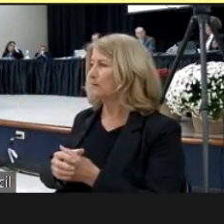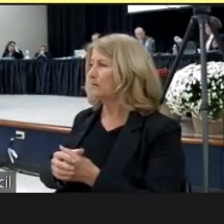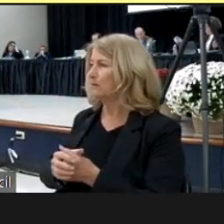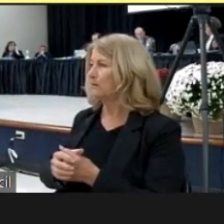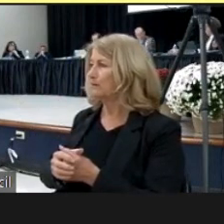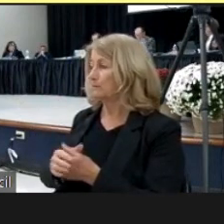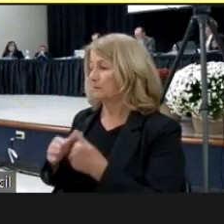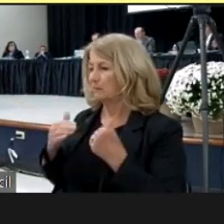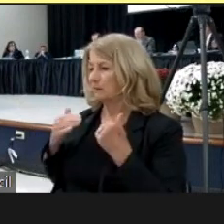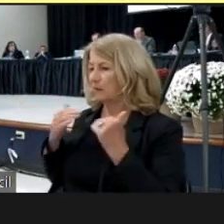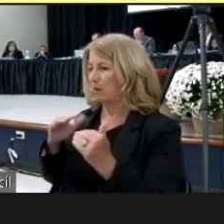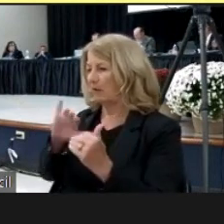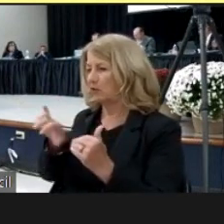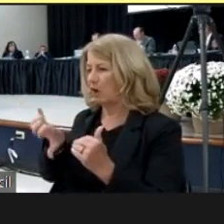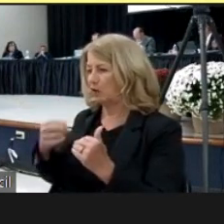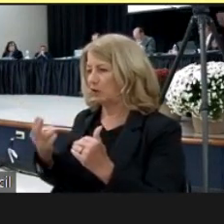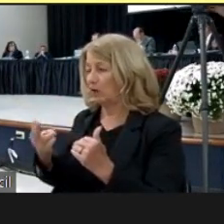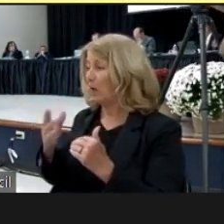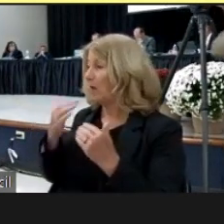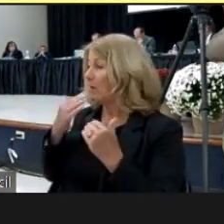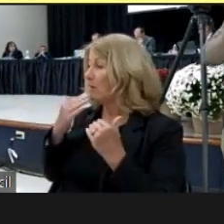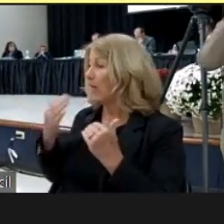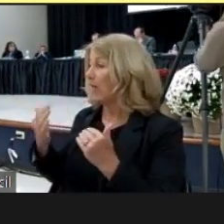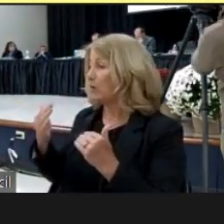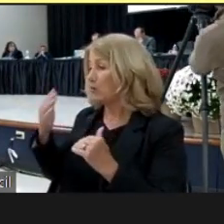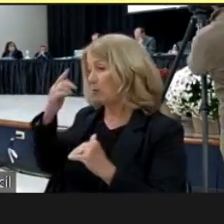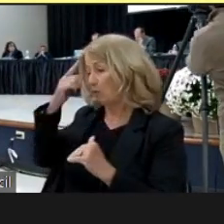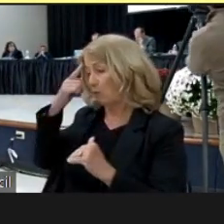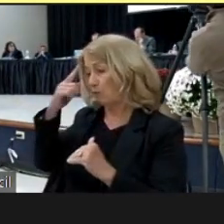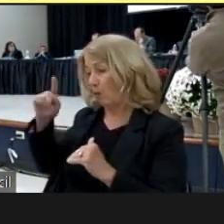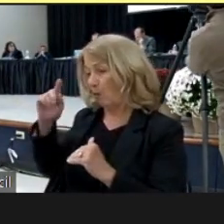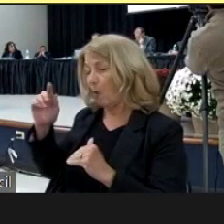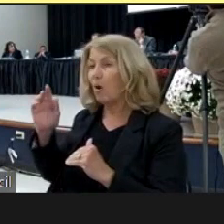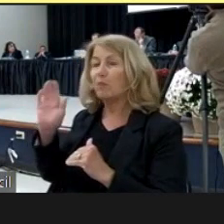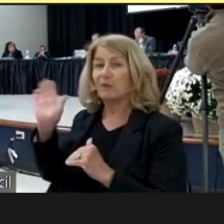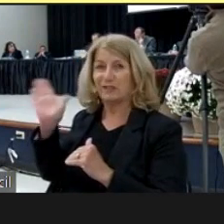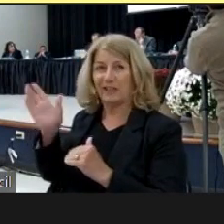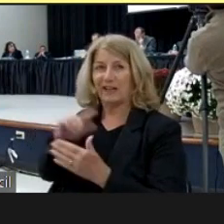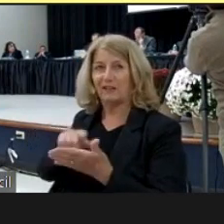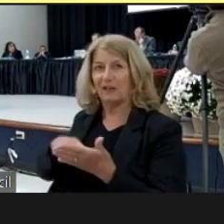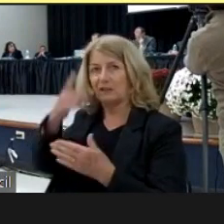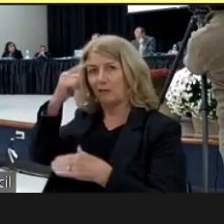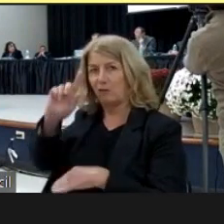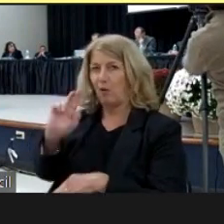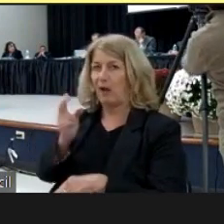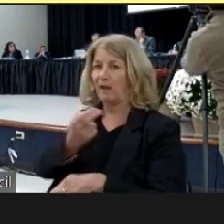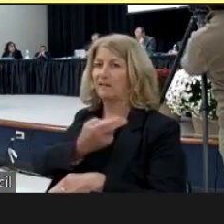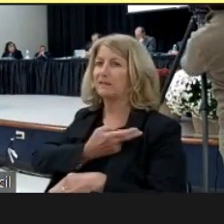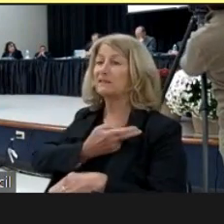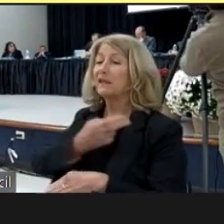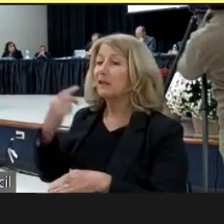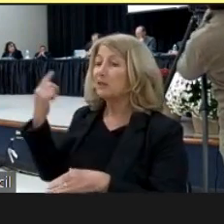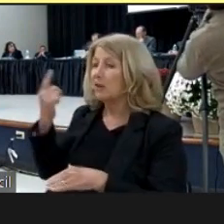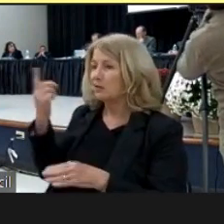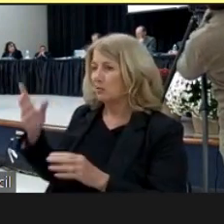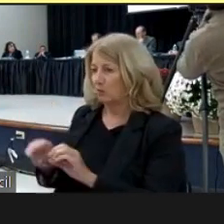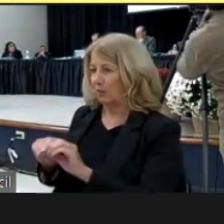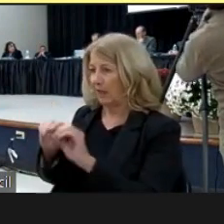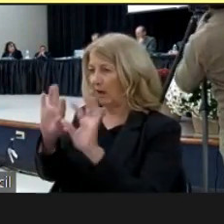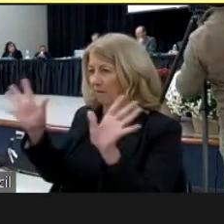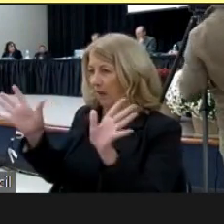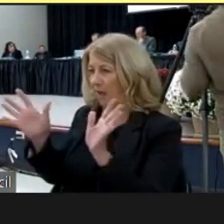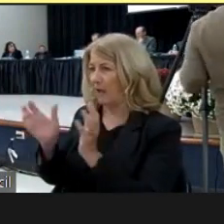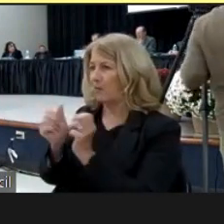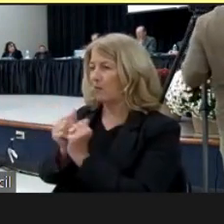Go ahead, Josh. Sure thing, Clint. Thank you for presenting this to us. And just to kind of clarify in terms of